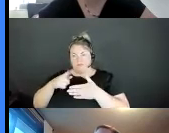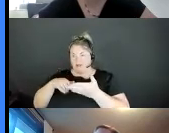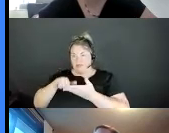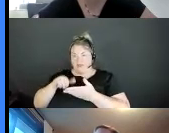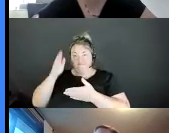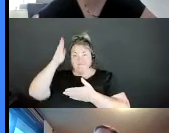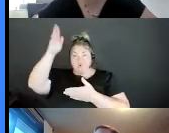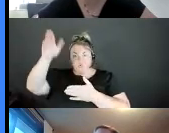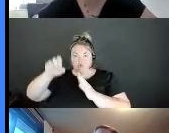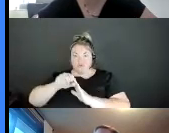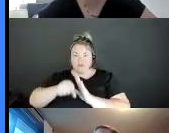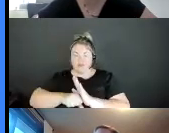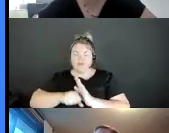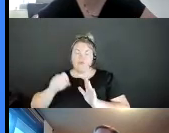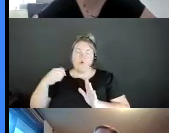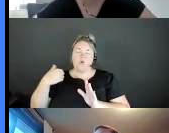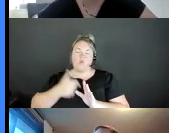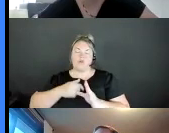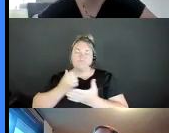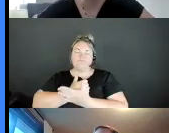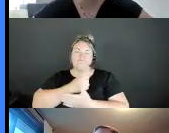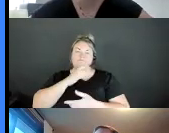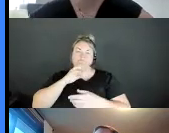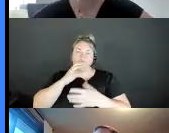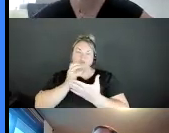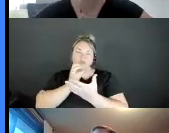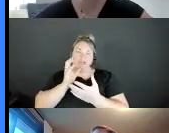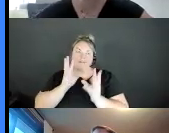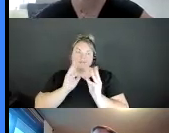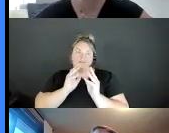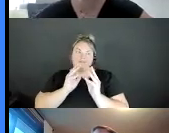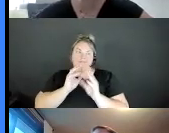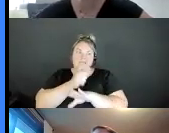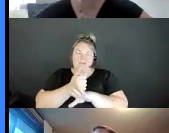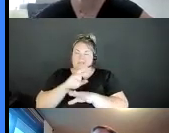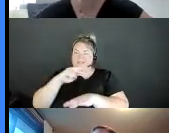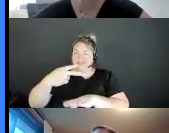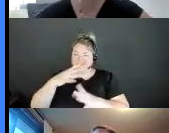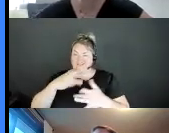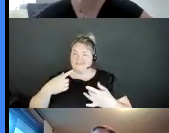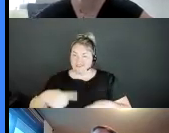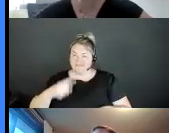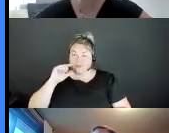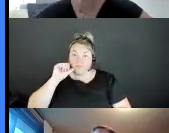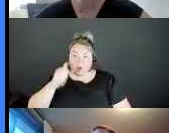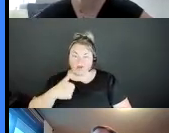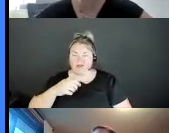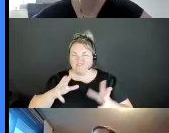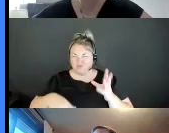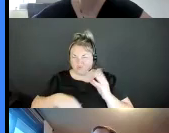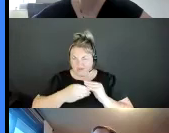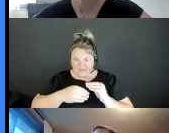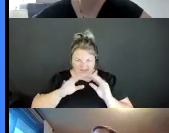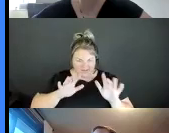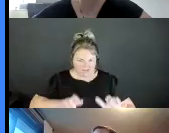what we did was take the opportunity to set up a second event for tomorrow. I'm going to try to put this in the chat and hope that it